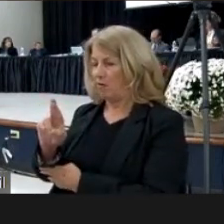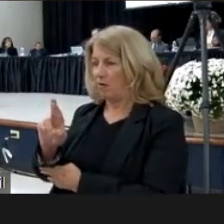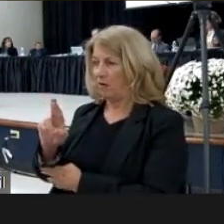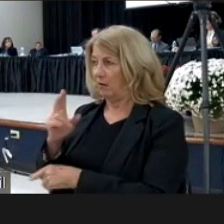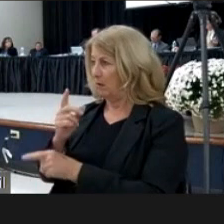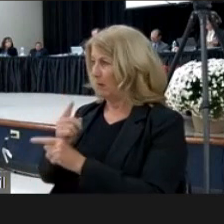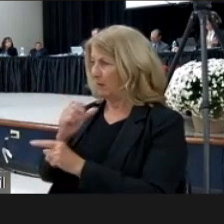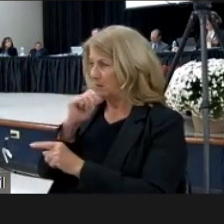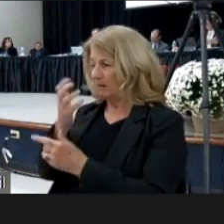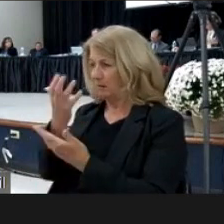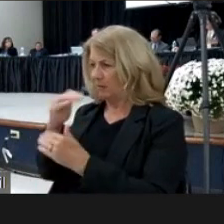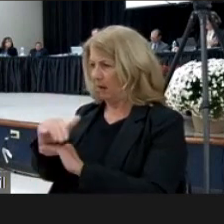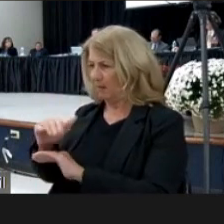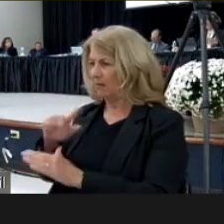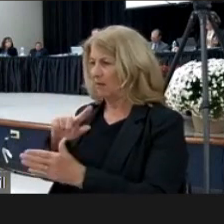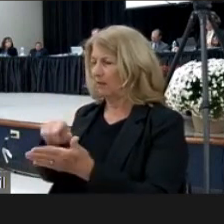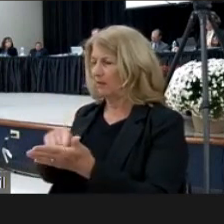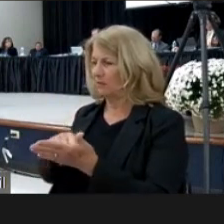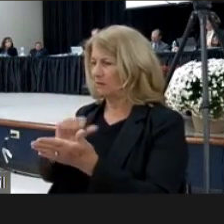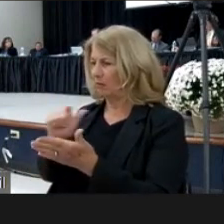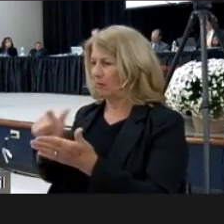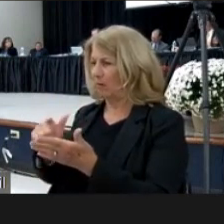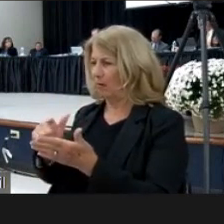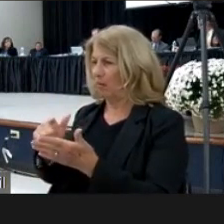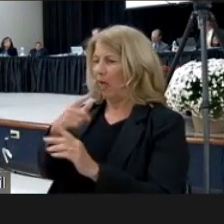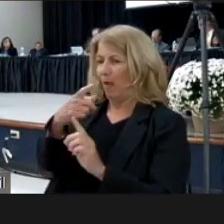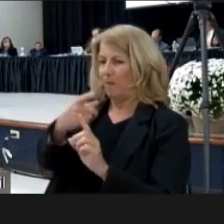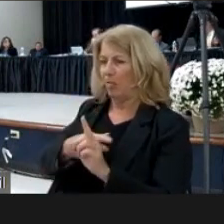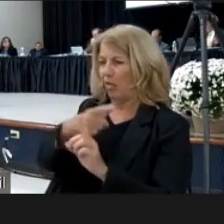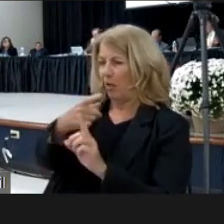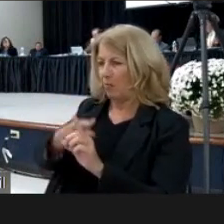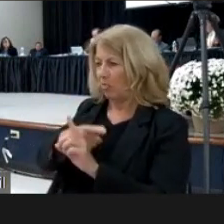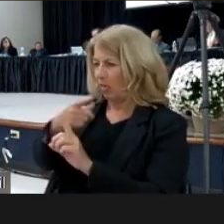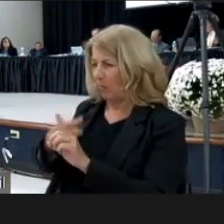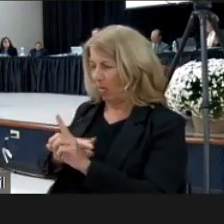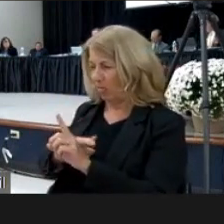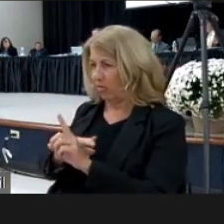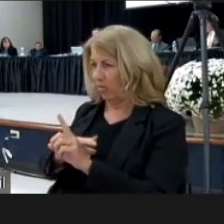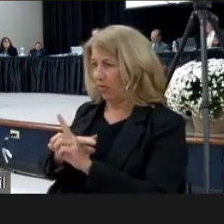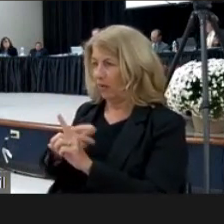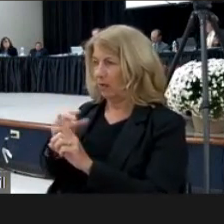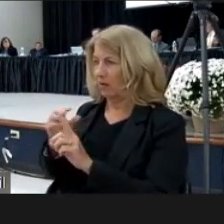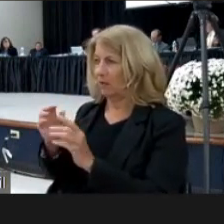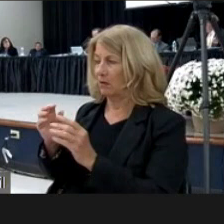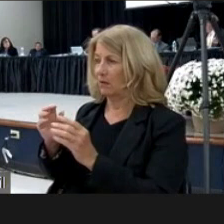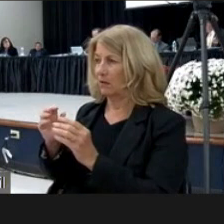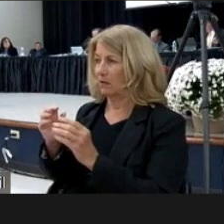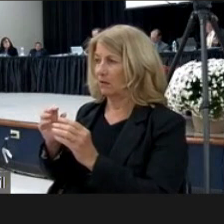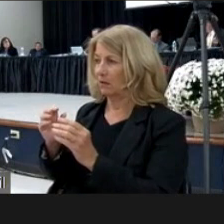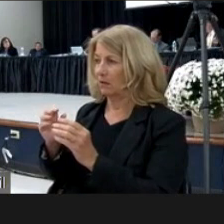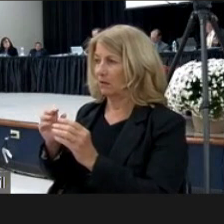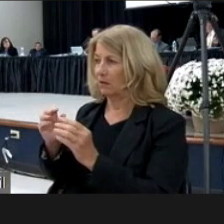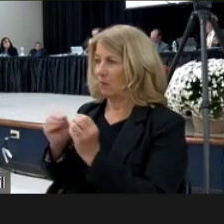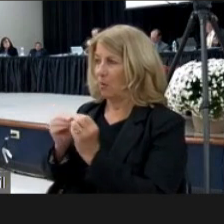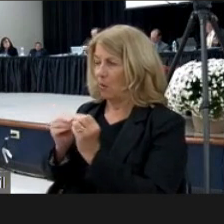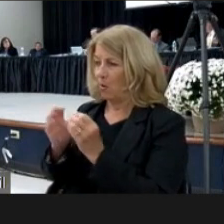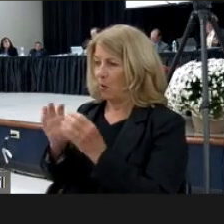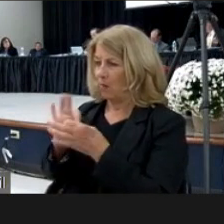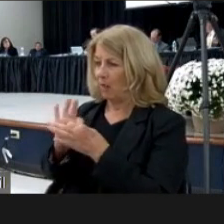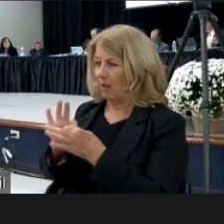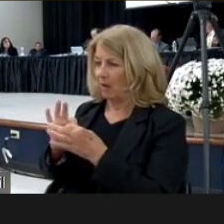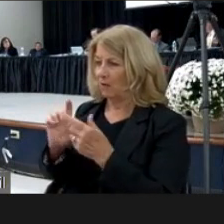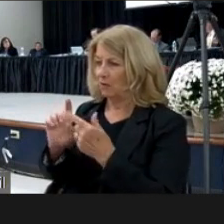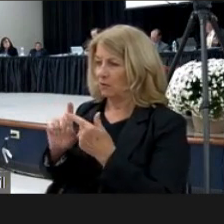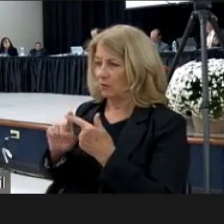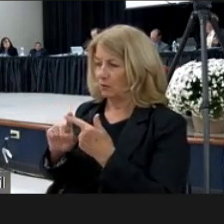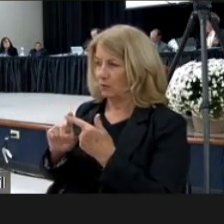night stuff. This is all renting month to month, more permanence to the